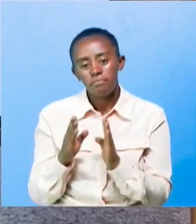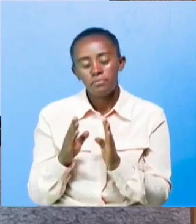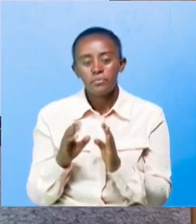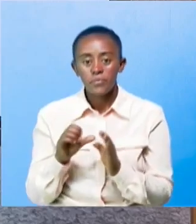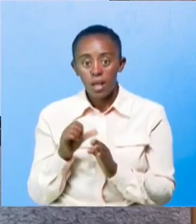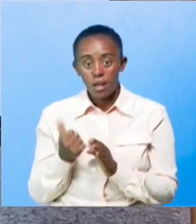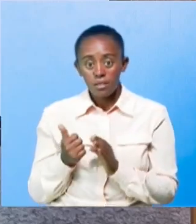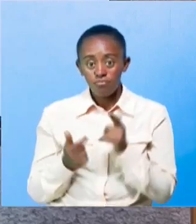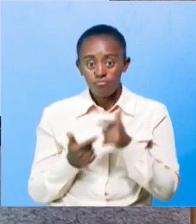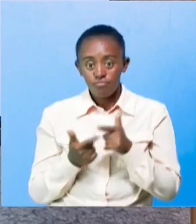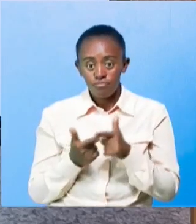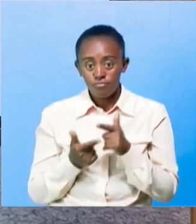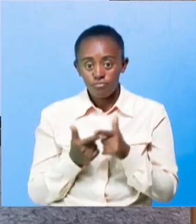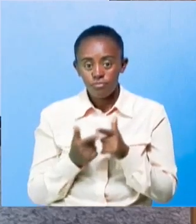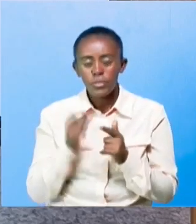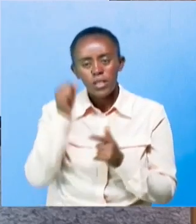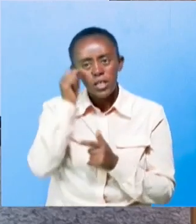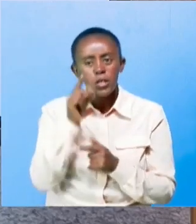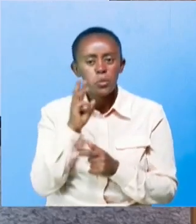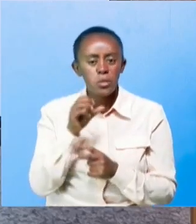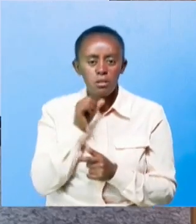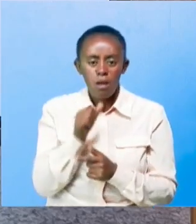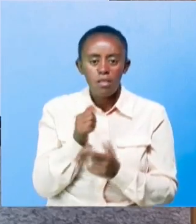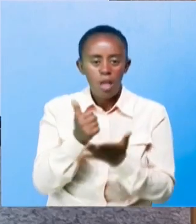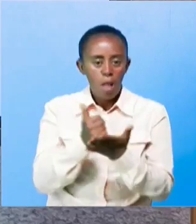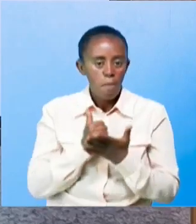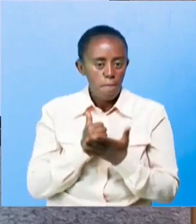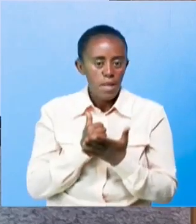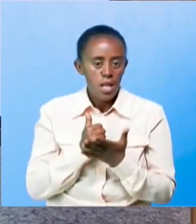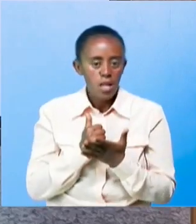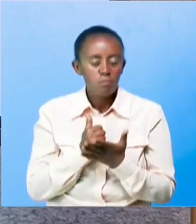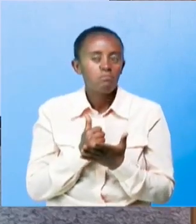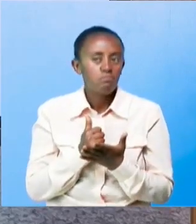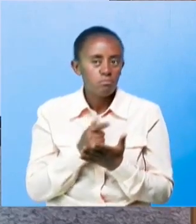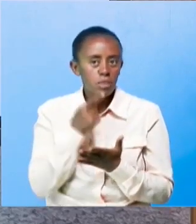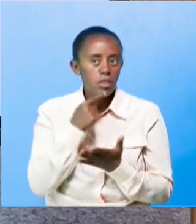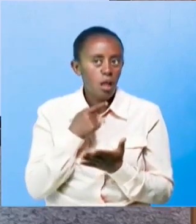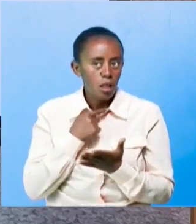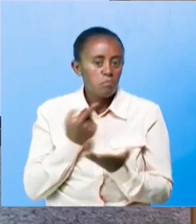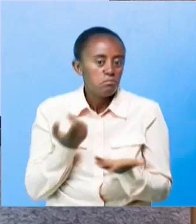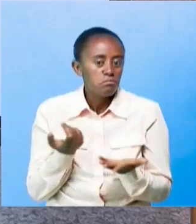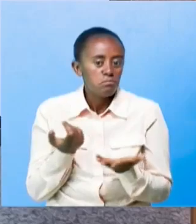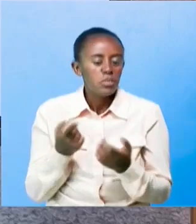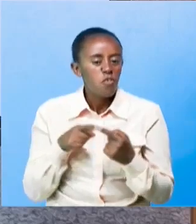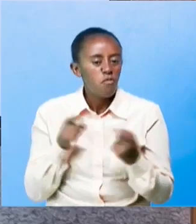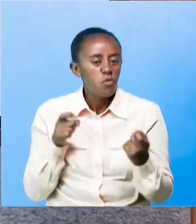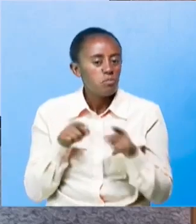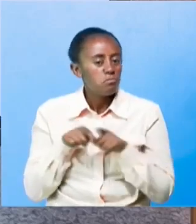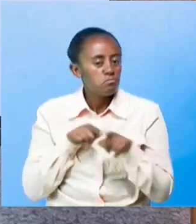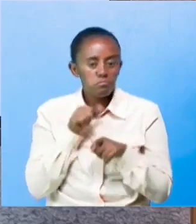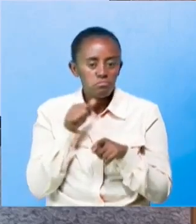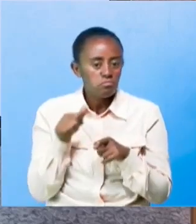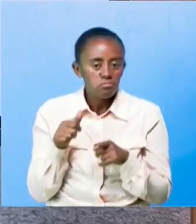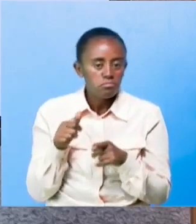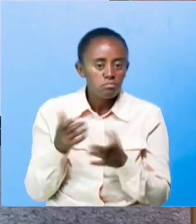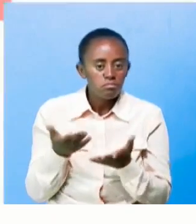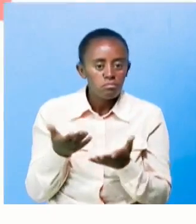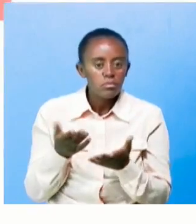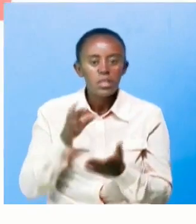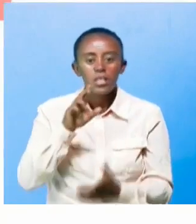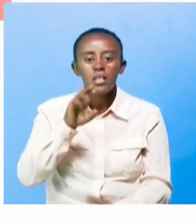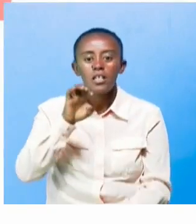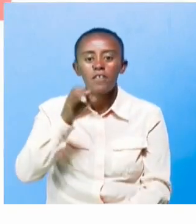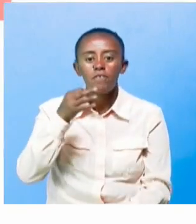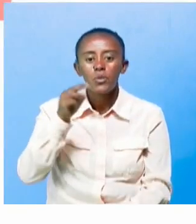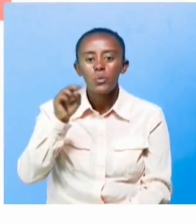other example, he will not help me is telling us the refusal. So we're